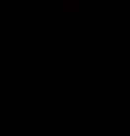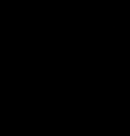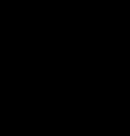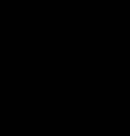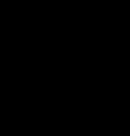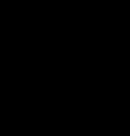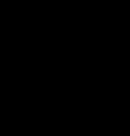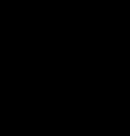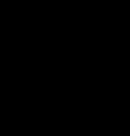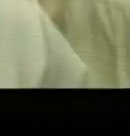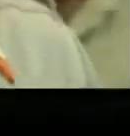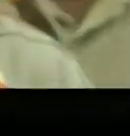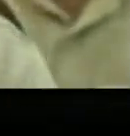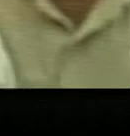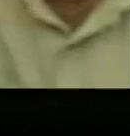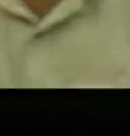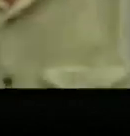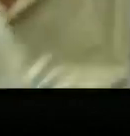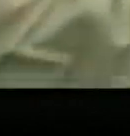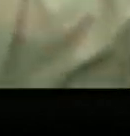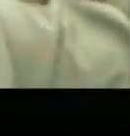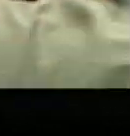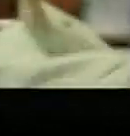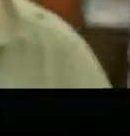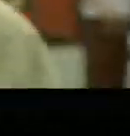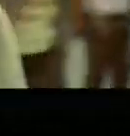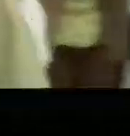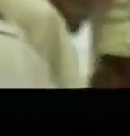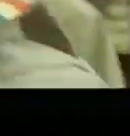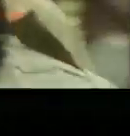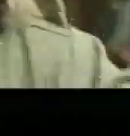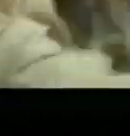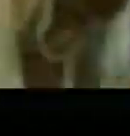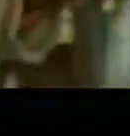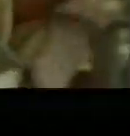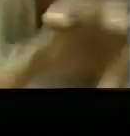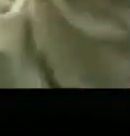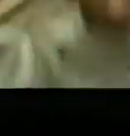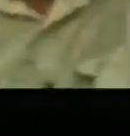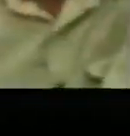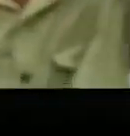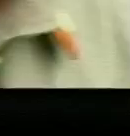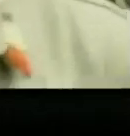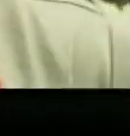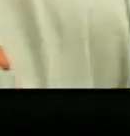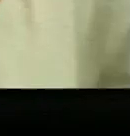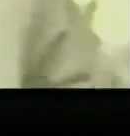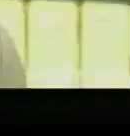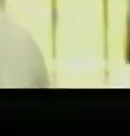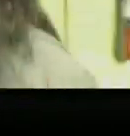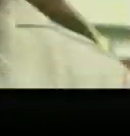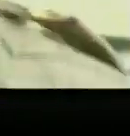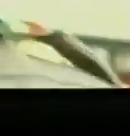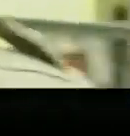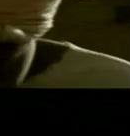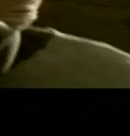off. But the world me have, can't even get a day off. Who do have to stop me now, them finals say them way off. Alright, so me say